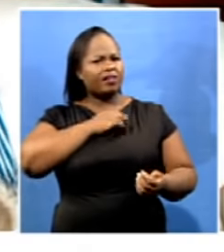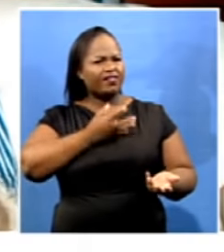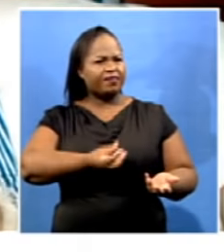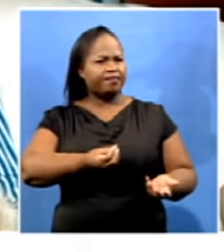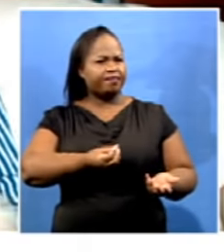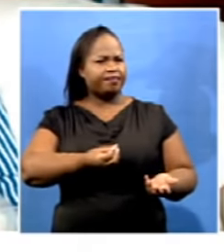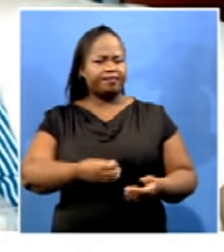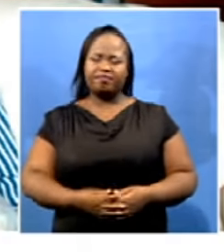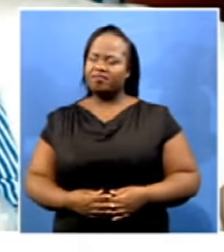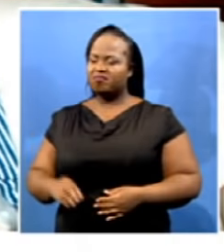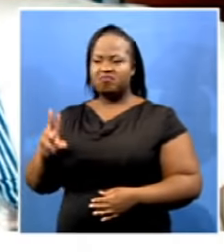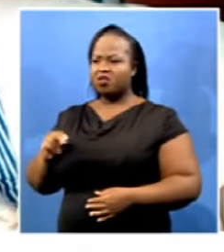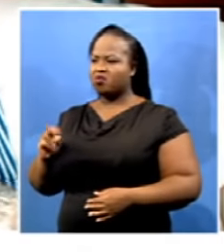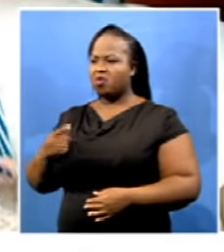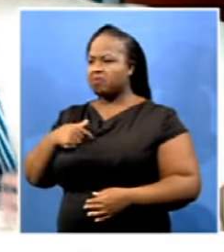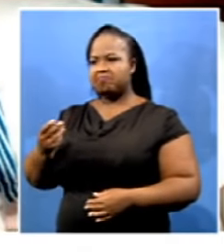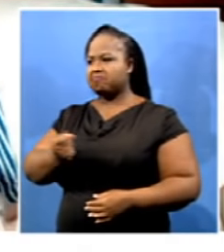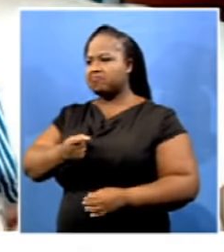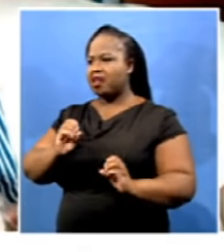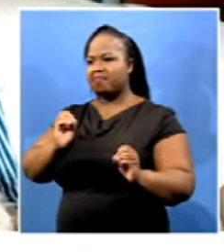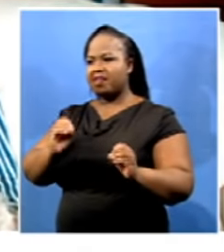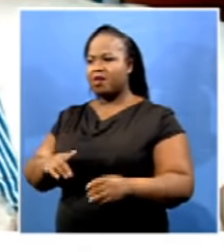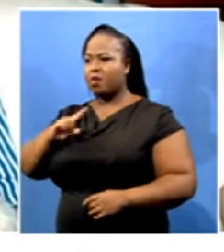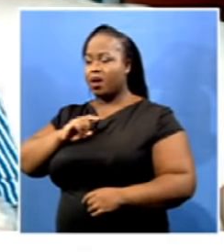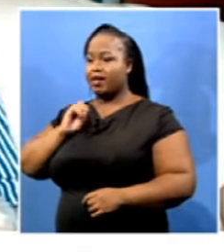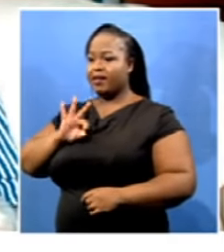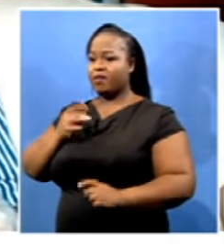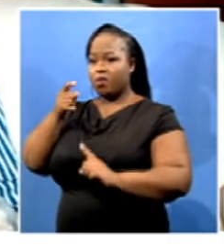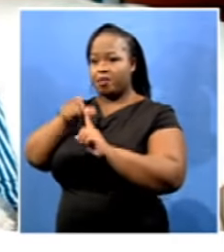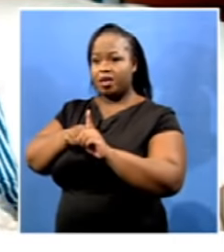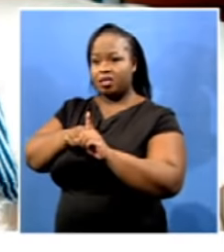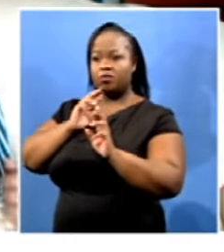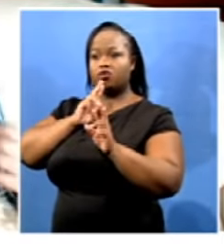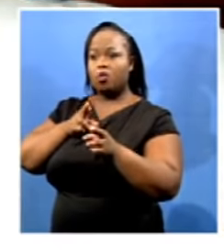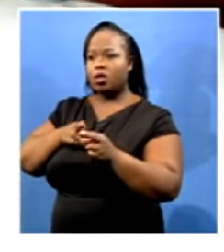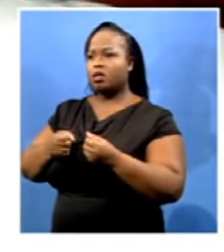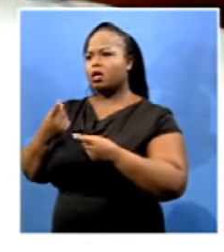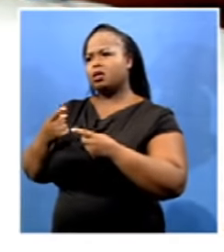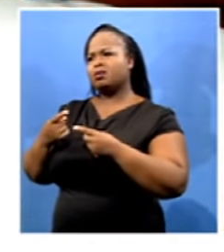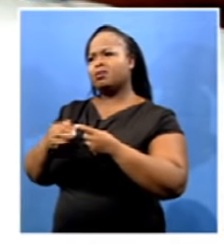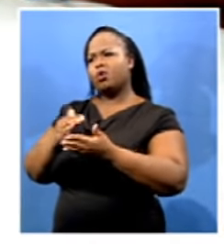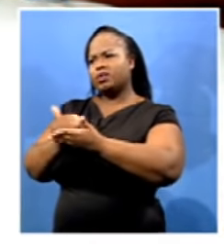You know what? No, there's no regrets, because if I've helped a few people, one person, two people, then you know what?